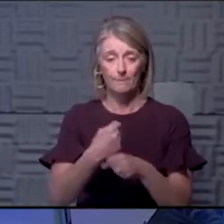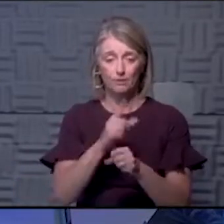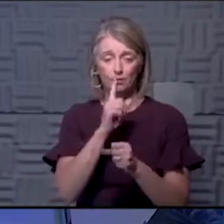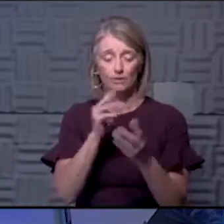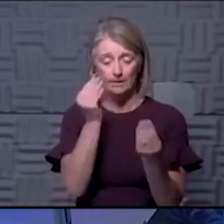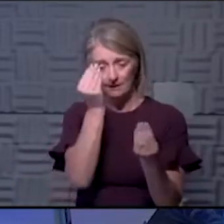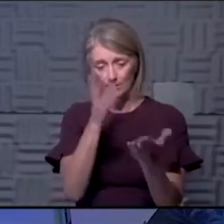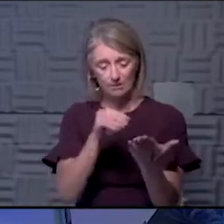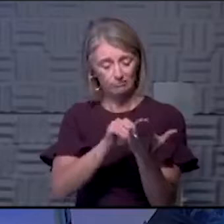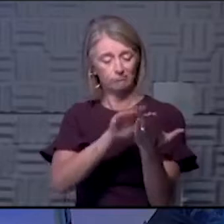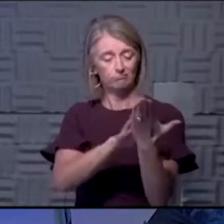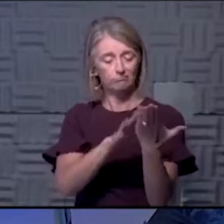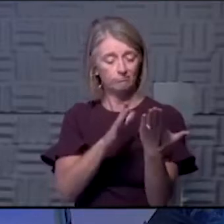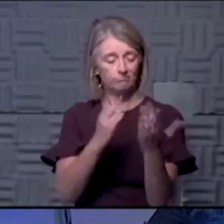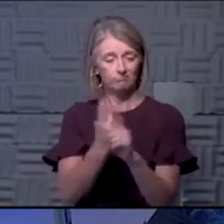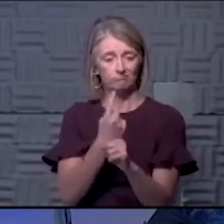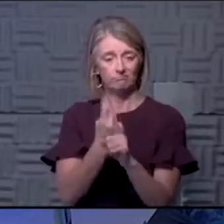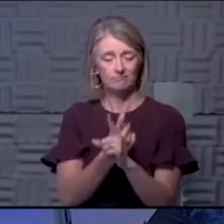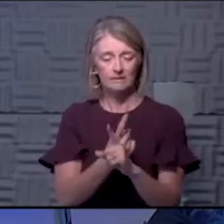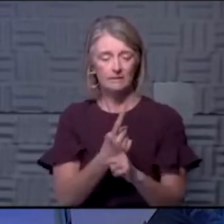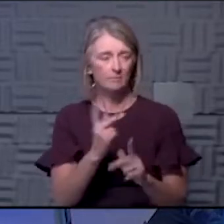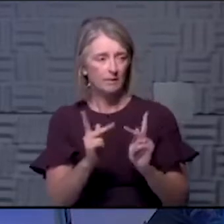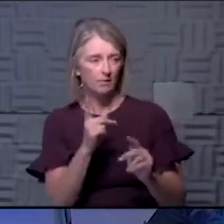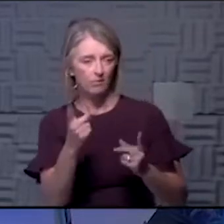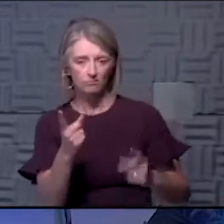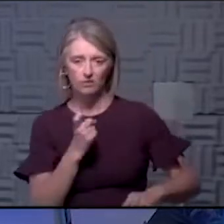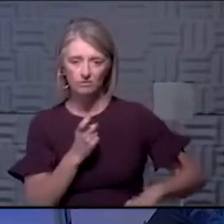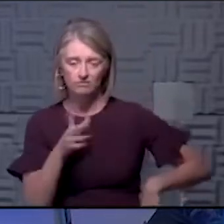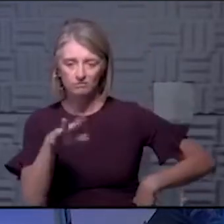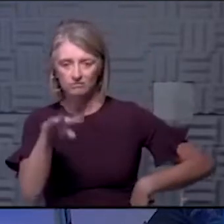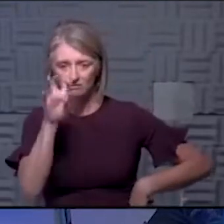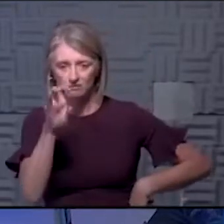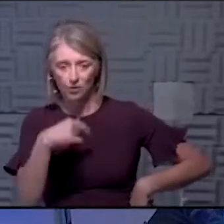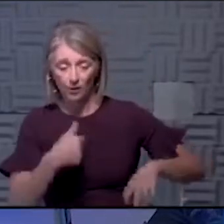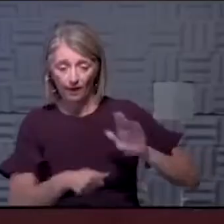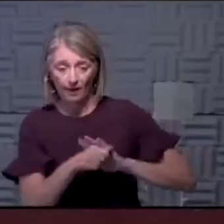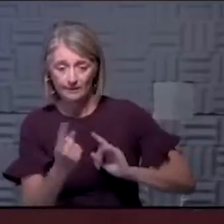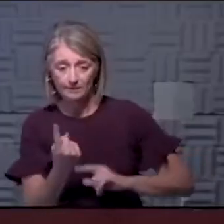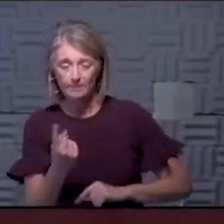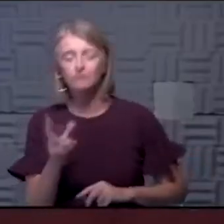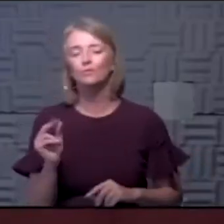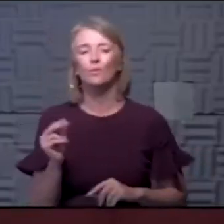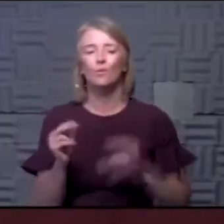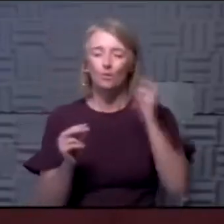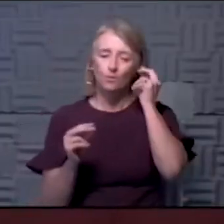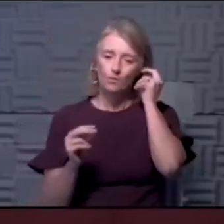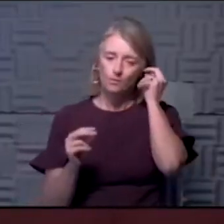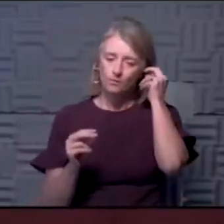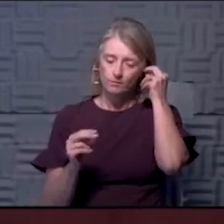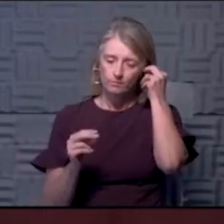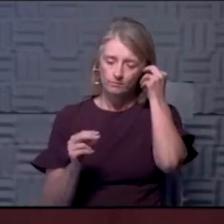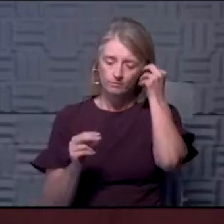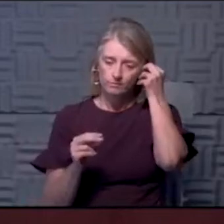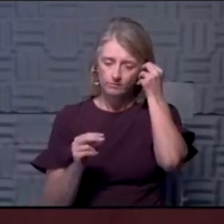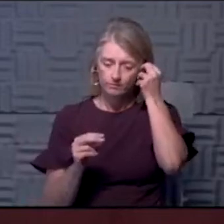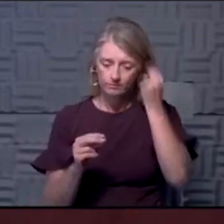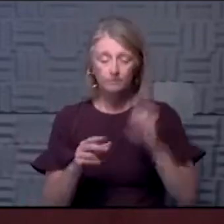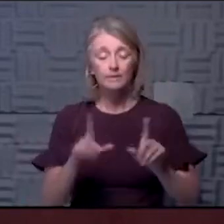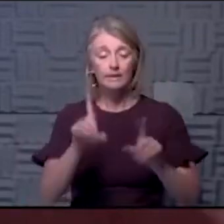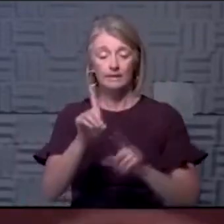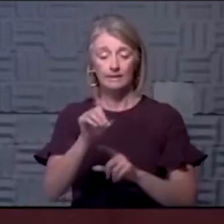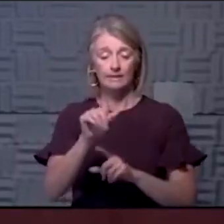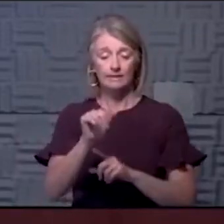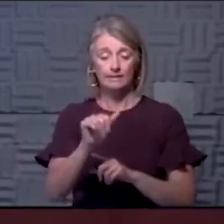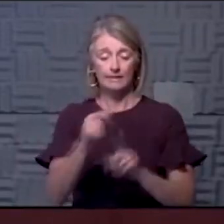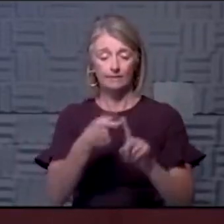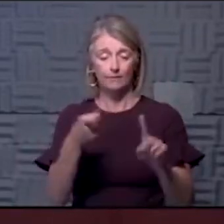that nobody can question or say, oh, you're hiding something. That is just not the case. And it's a challenge for all of us because the data comes from many sources. And so